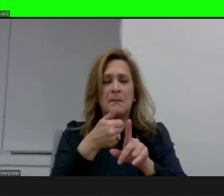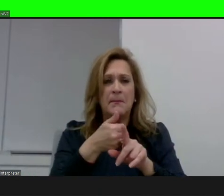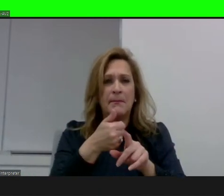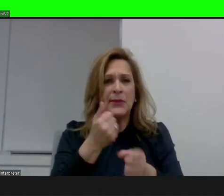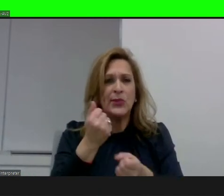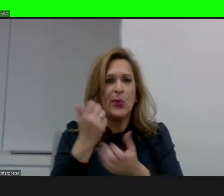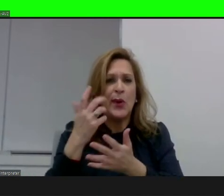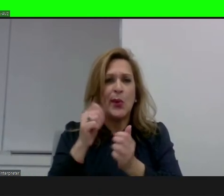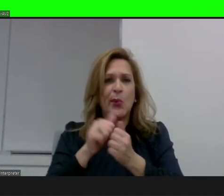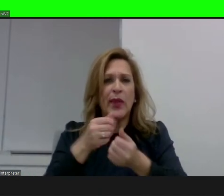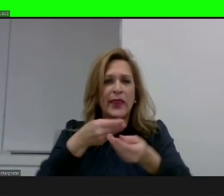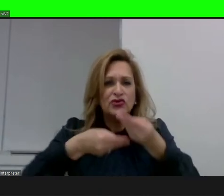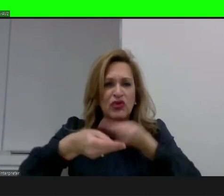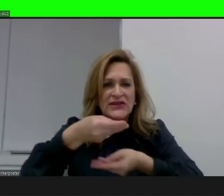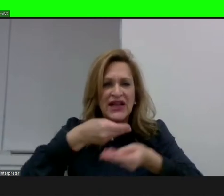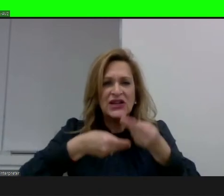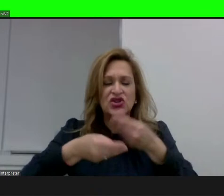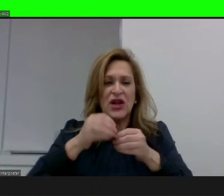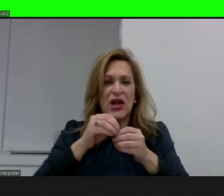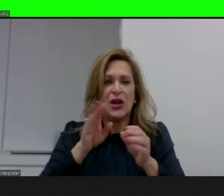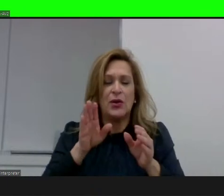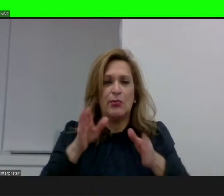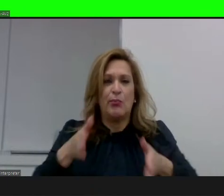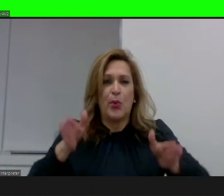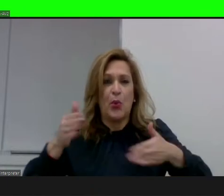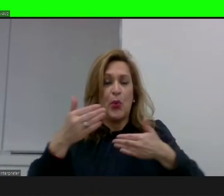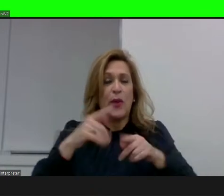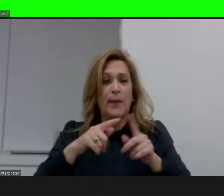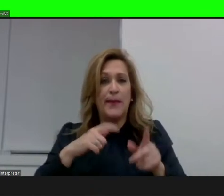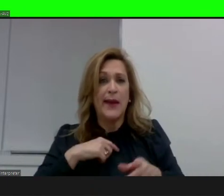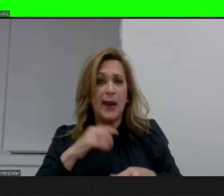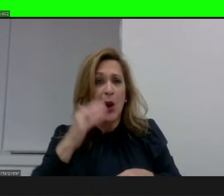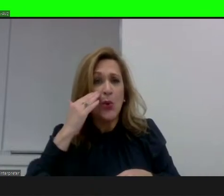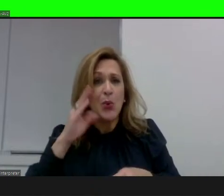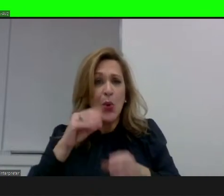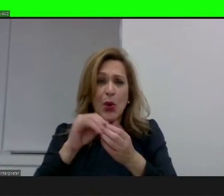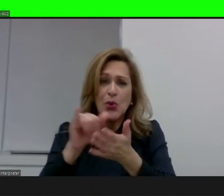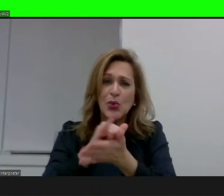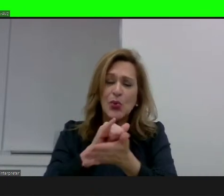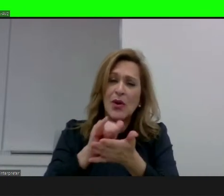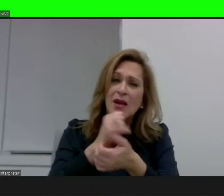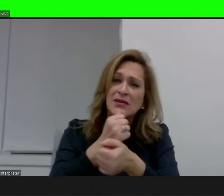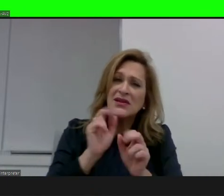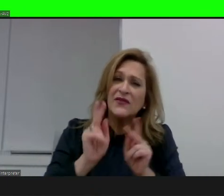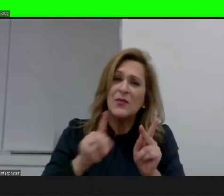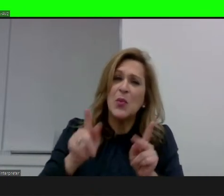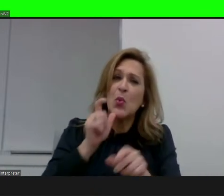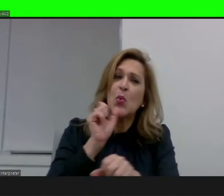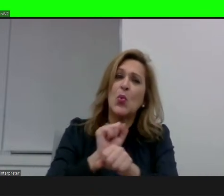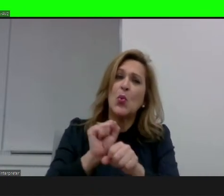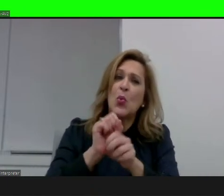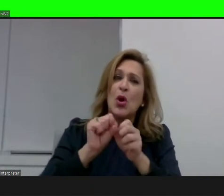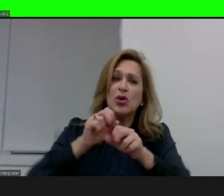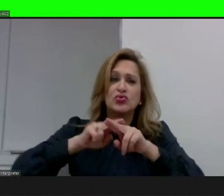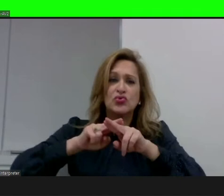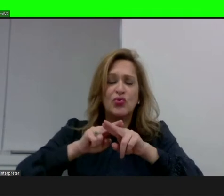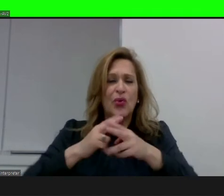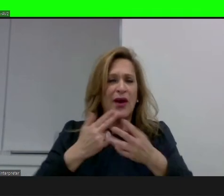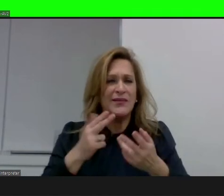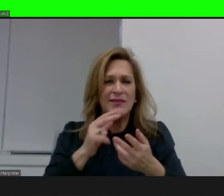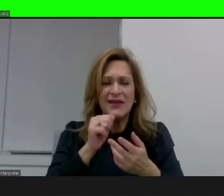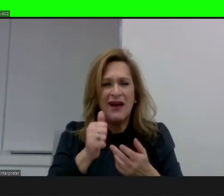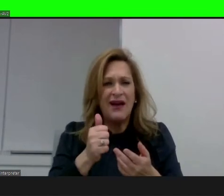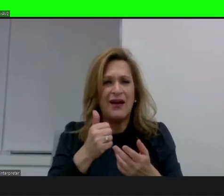but I think here in New York, it's not safe for these guys to be outside. And some of the stations